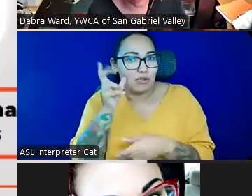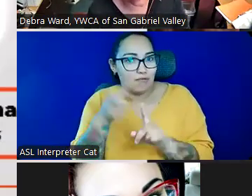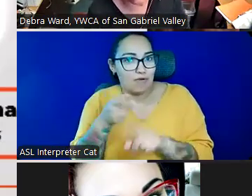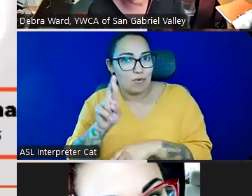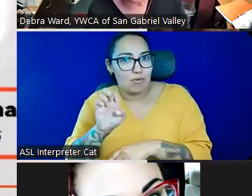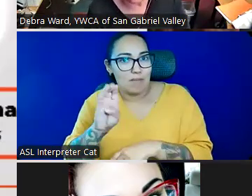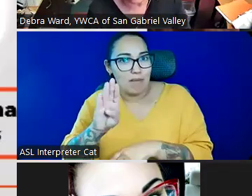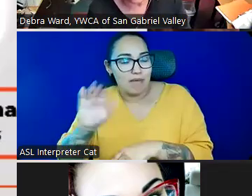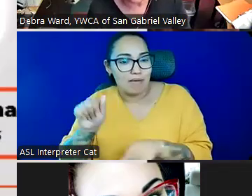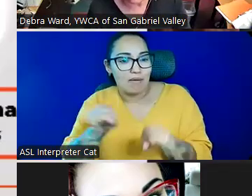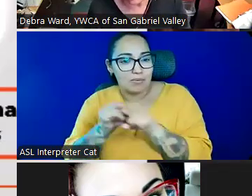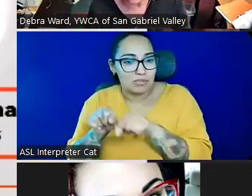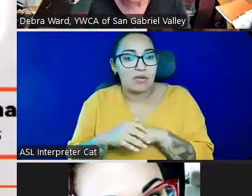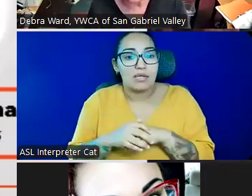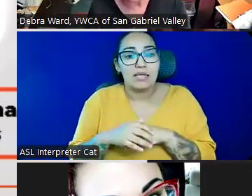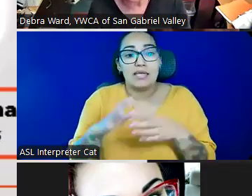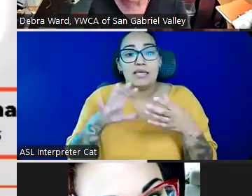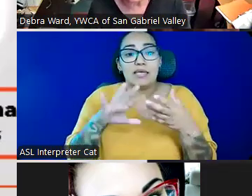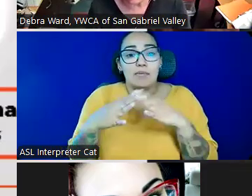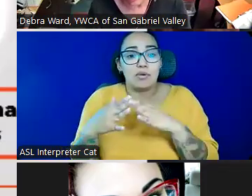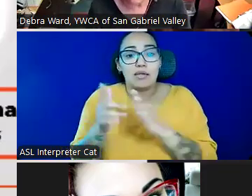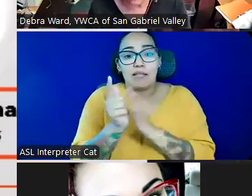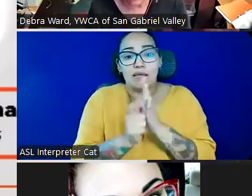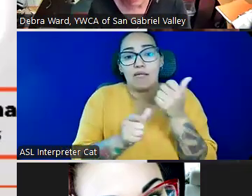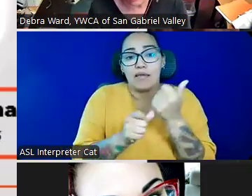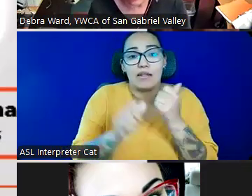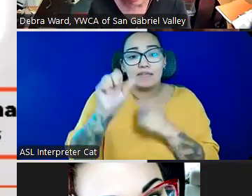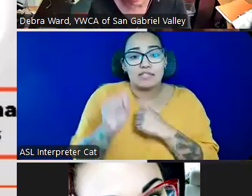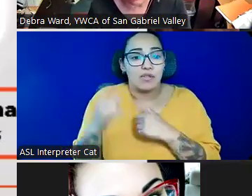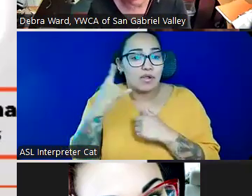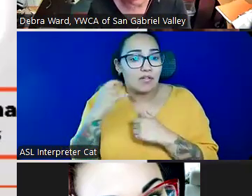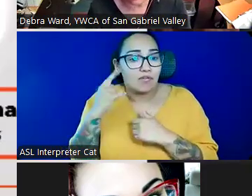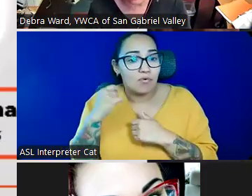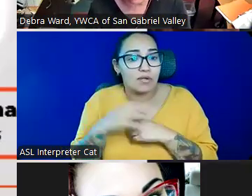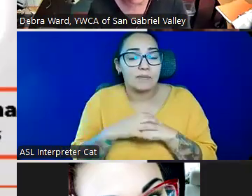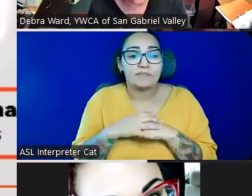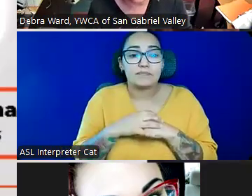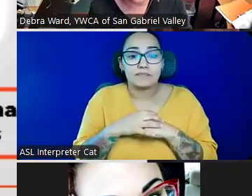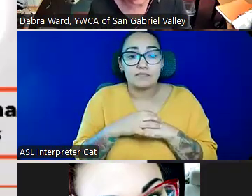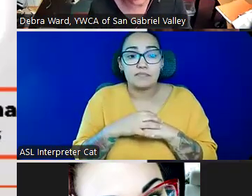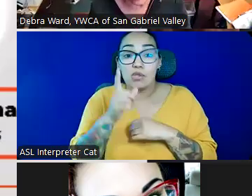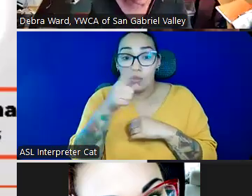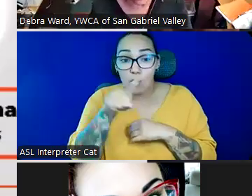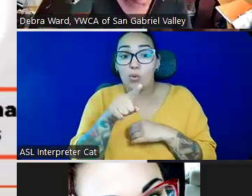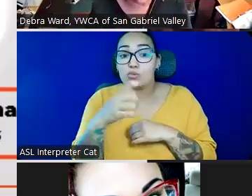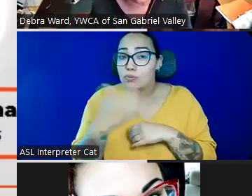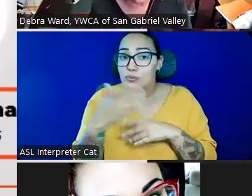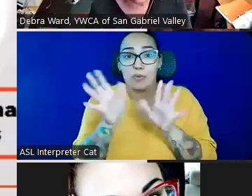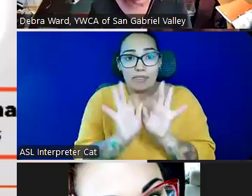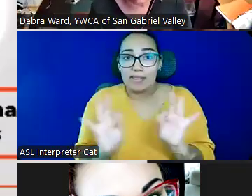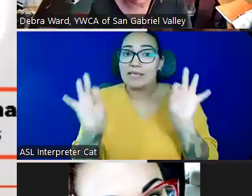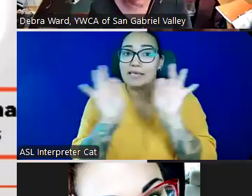as well as the Community Legal Aid of Southern California. Those were the key groups that came